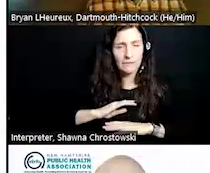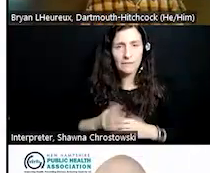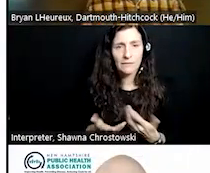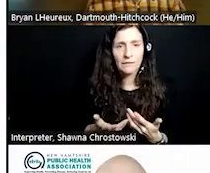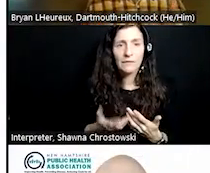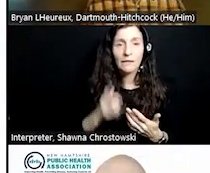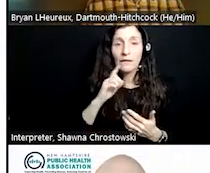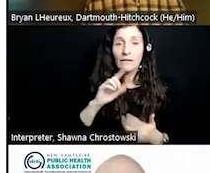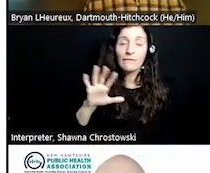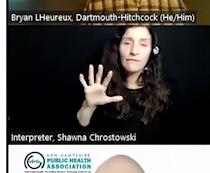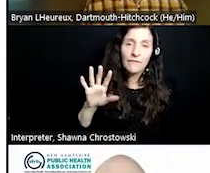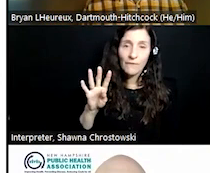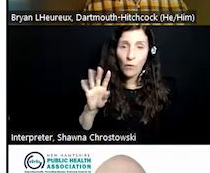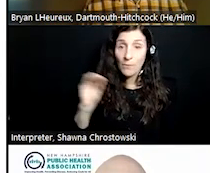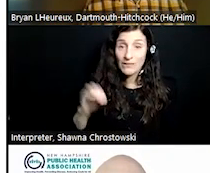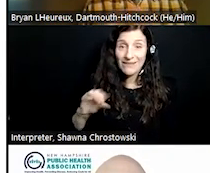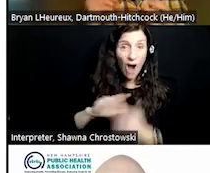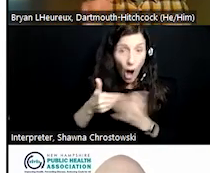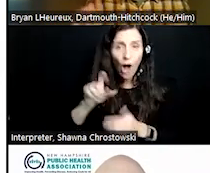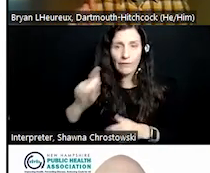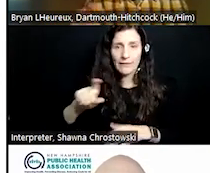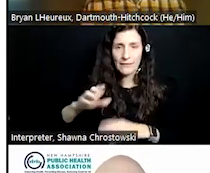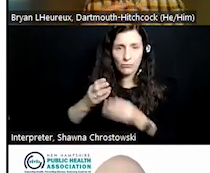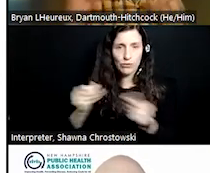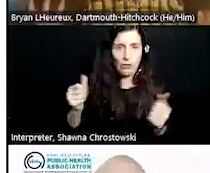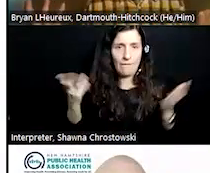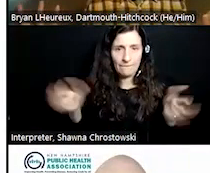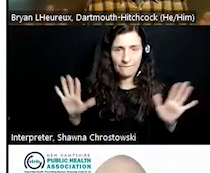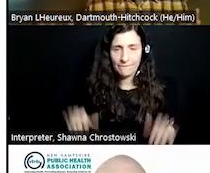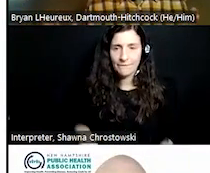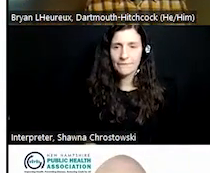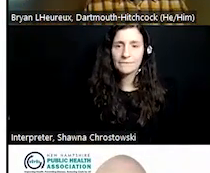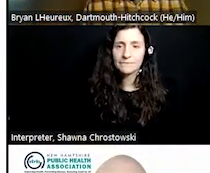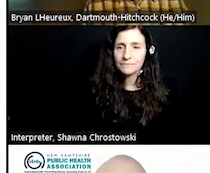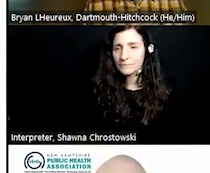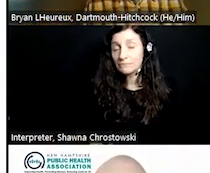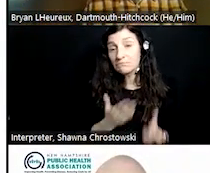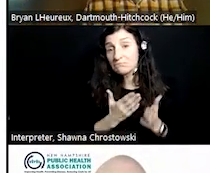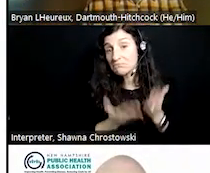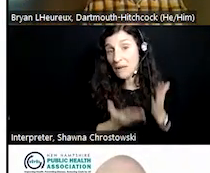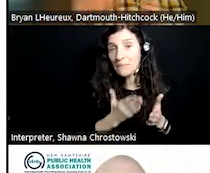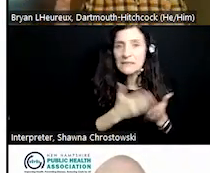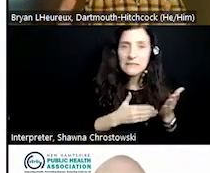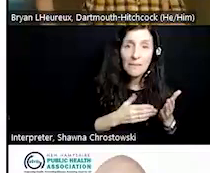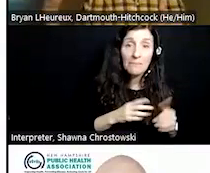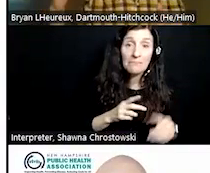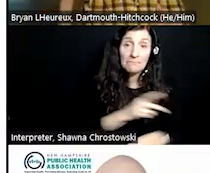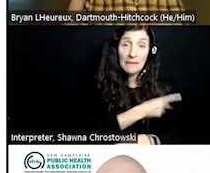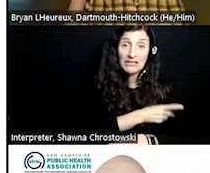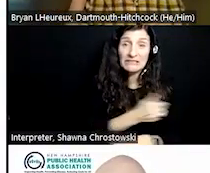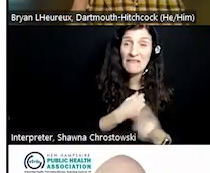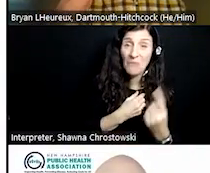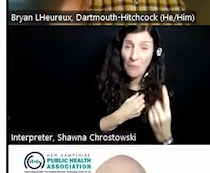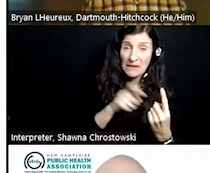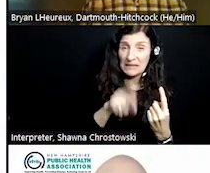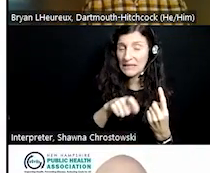all needs were resolved. So it's a little bit deceiving because some patients might only have one need, so that's not